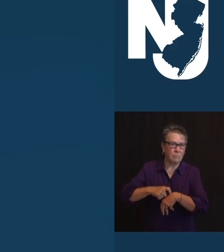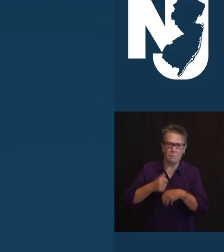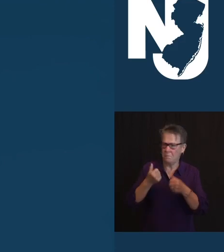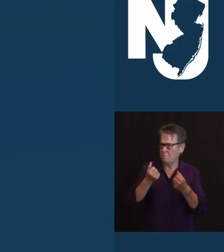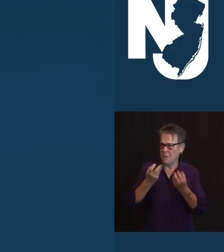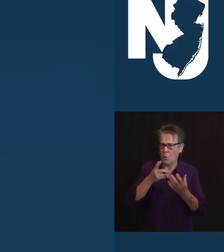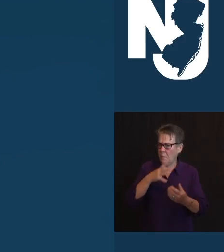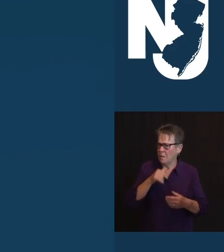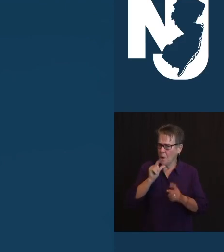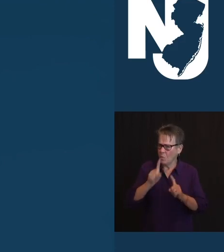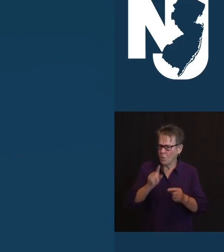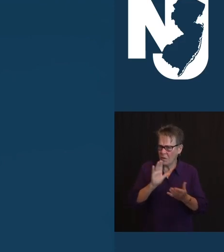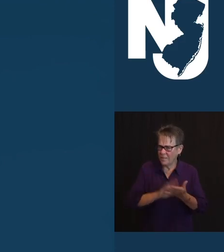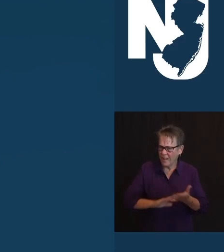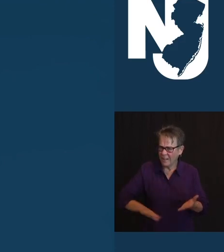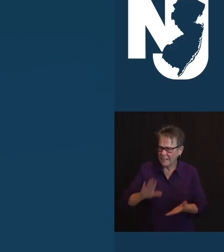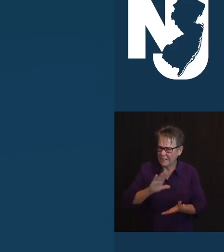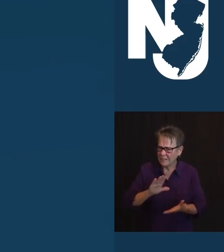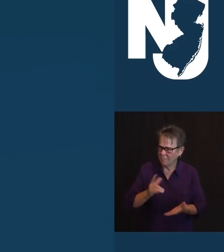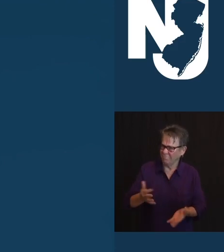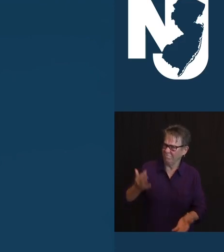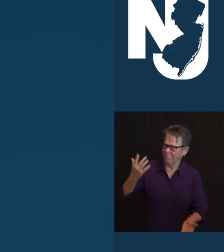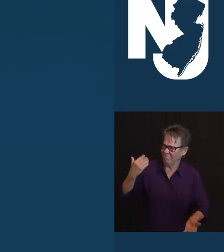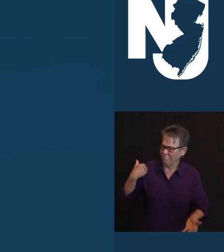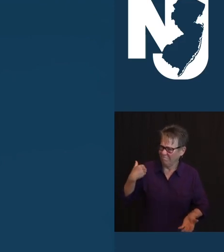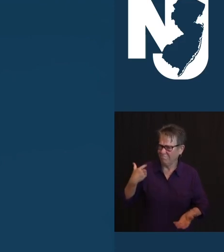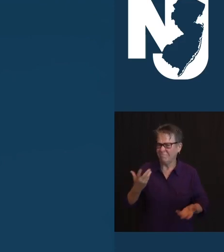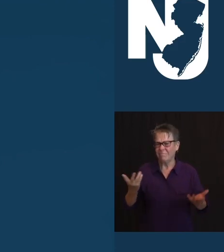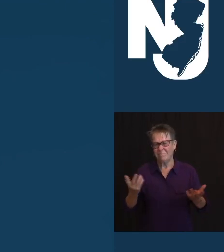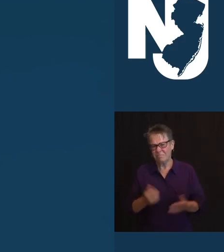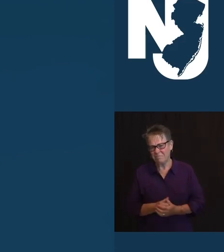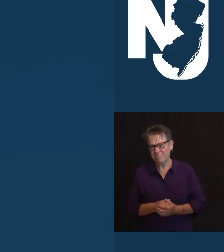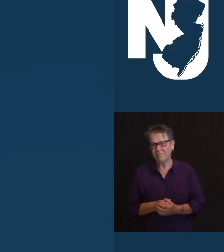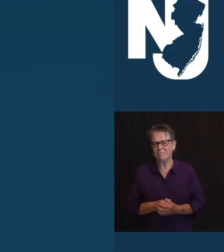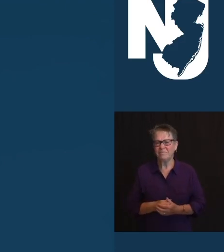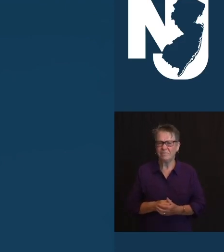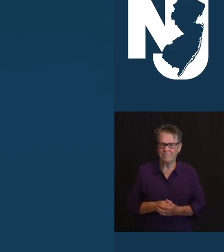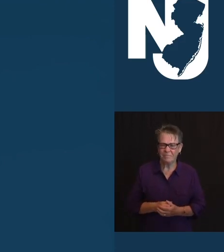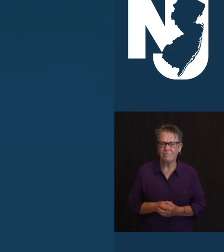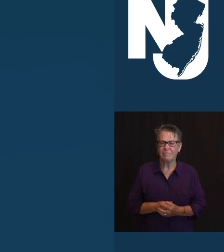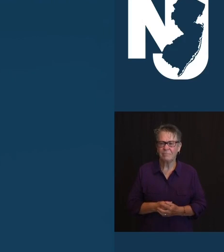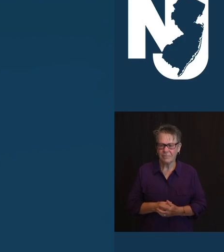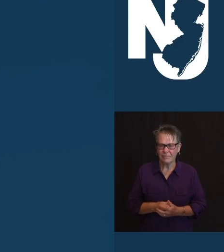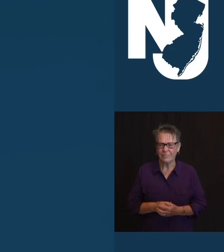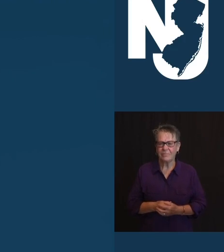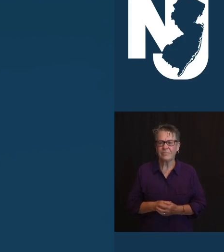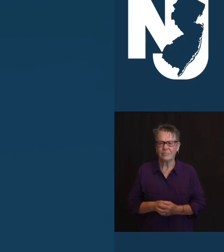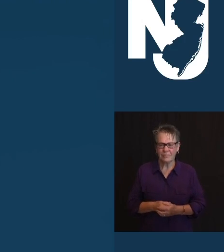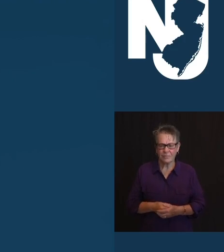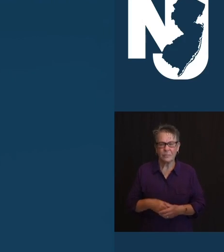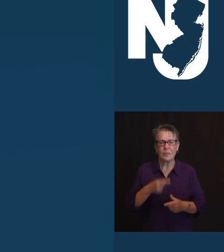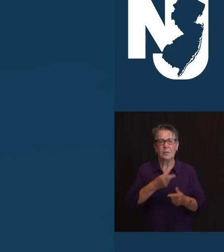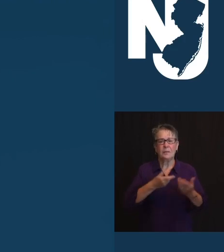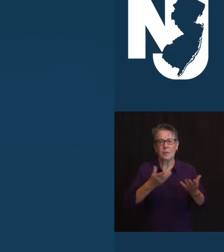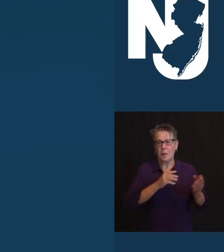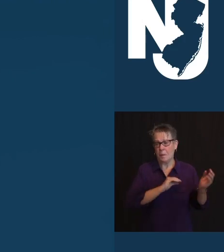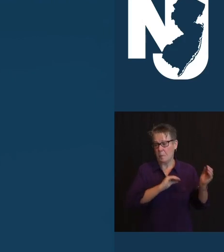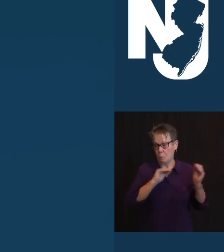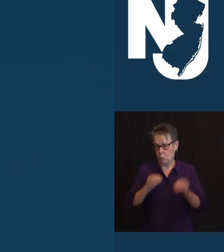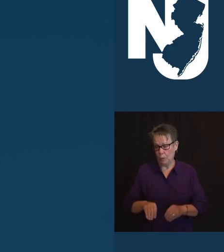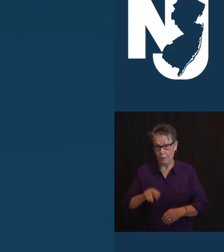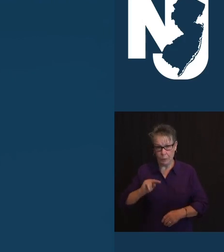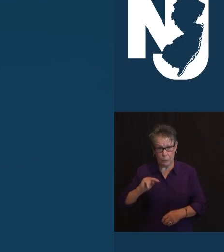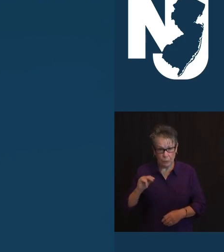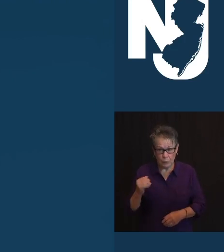in 1969 with her late husband Alfred to raise their family. 3 decades ago, at the age of